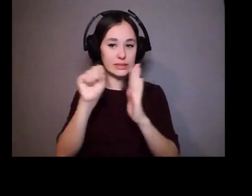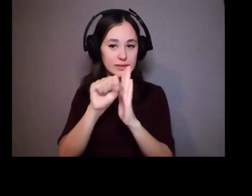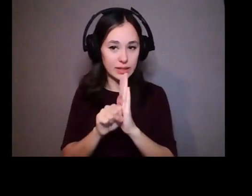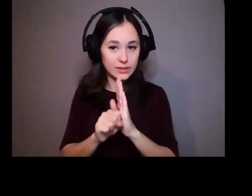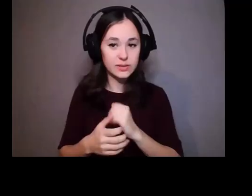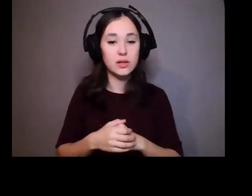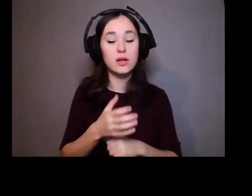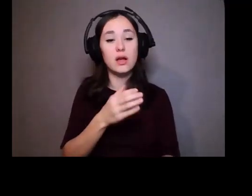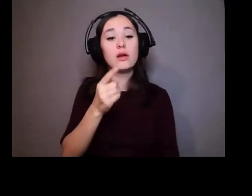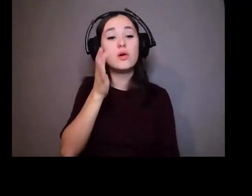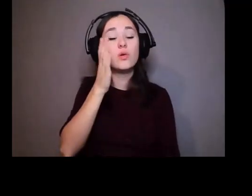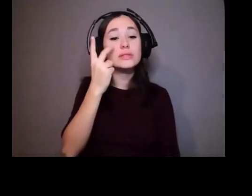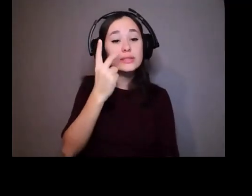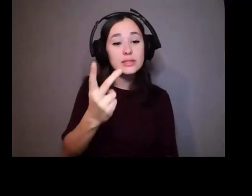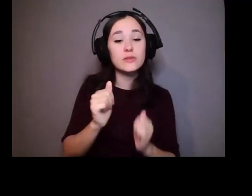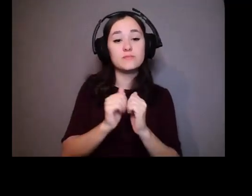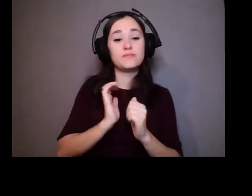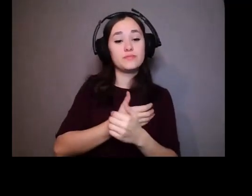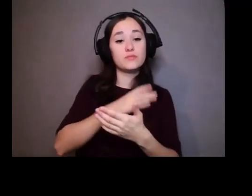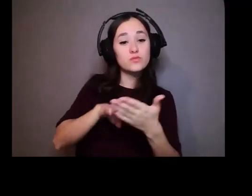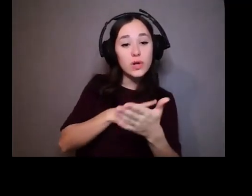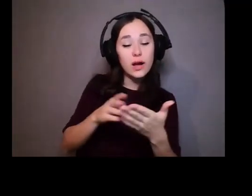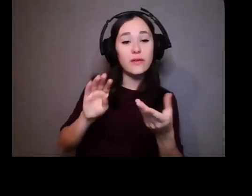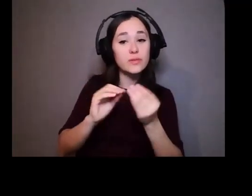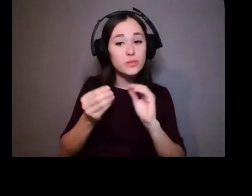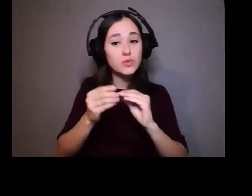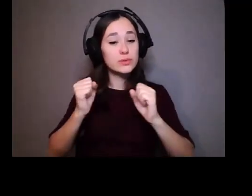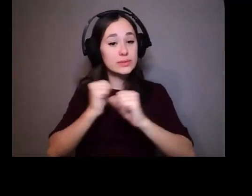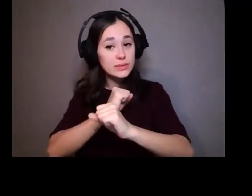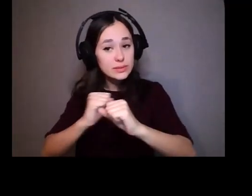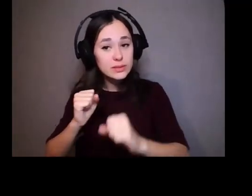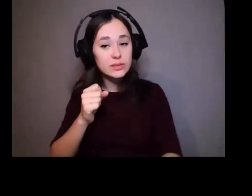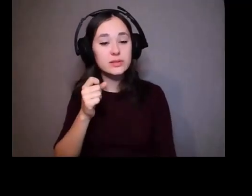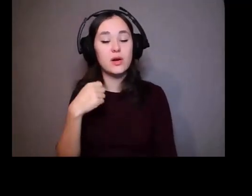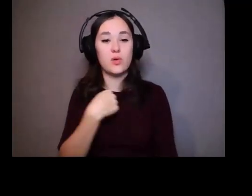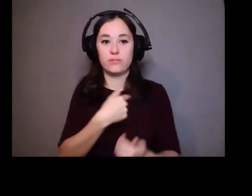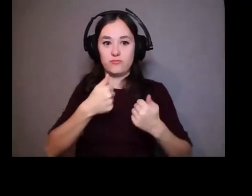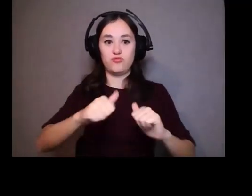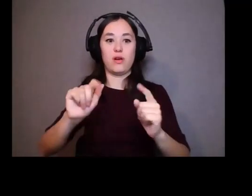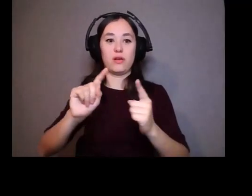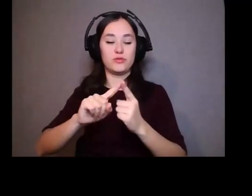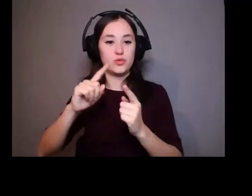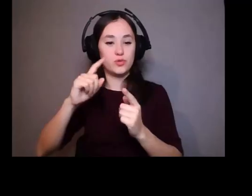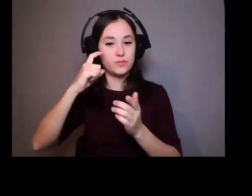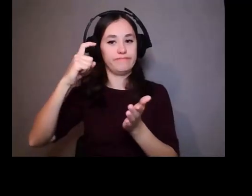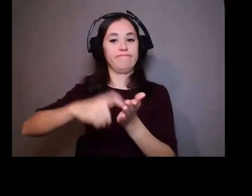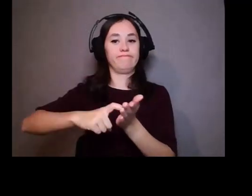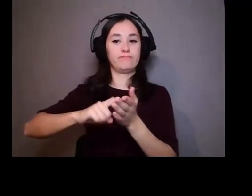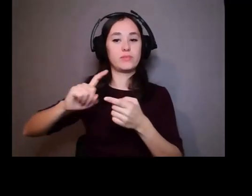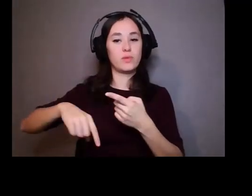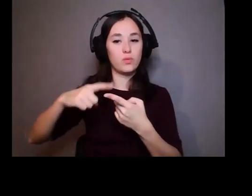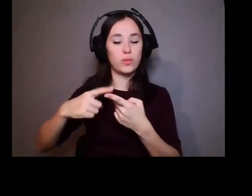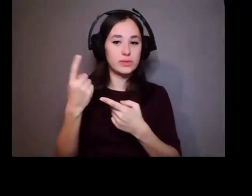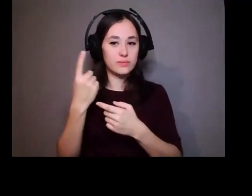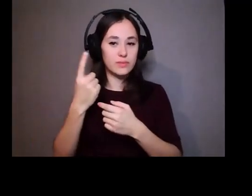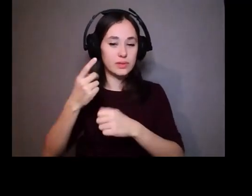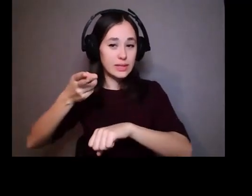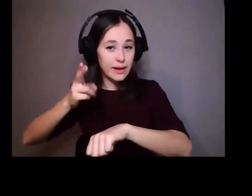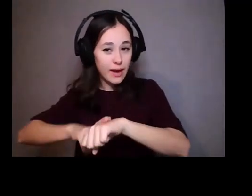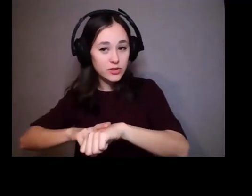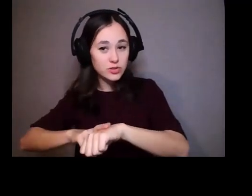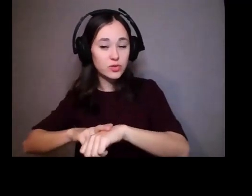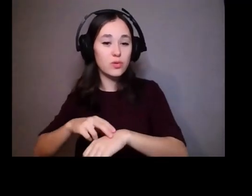figures and data that we put out there, we also try to indicate national or comparator state means or medians wherever